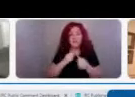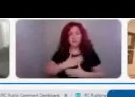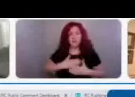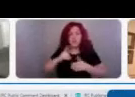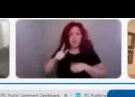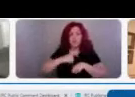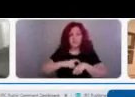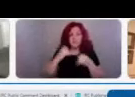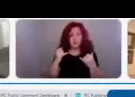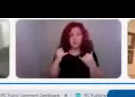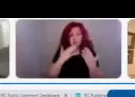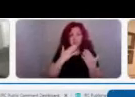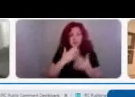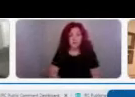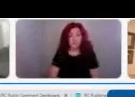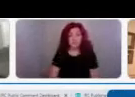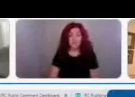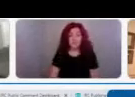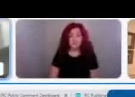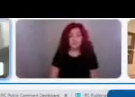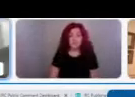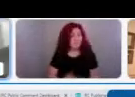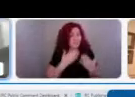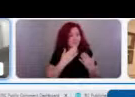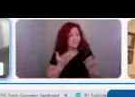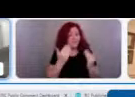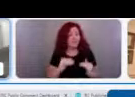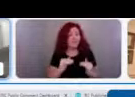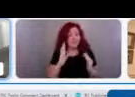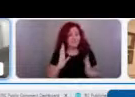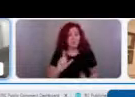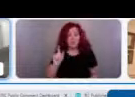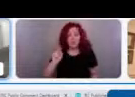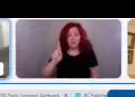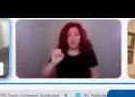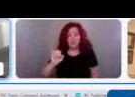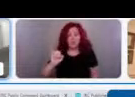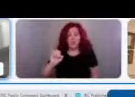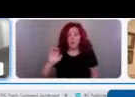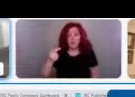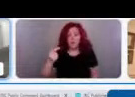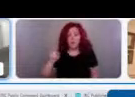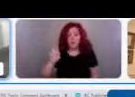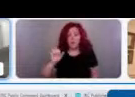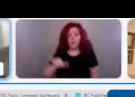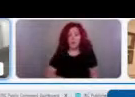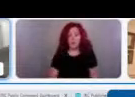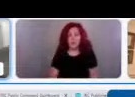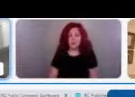you thank you the next speaker will be laurie laurie gray